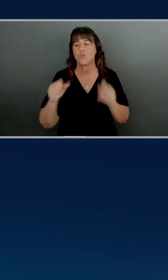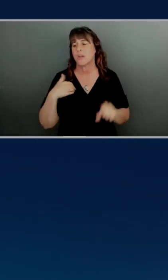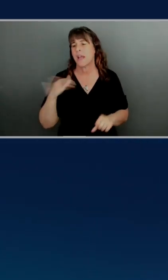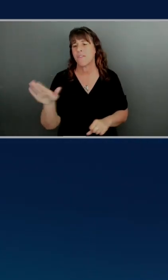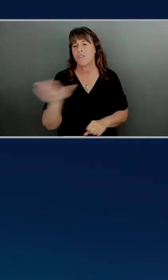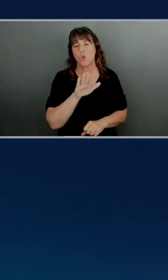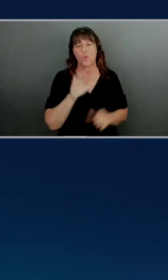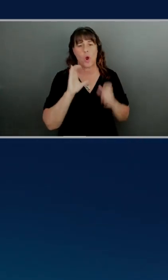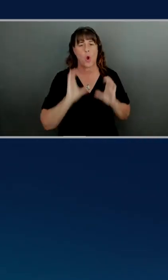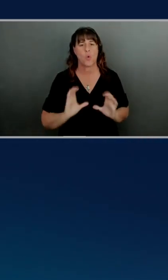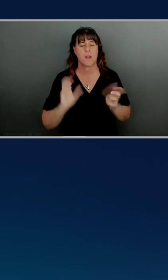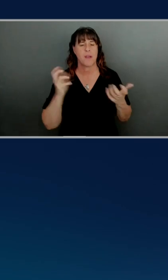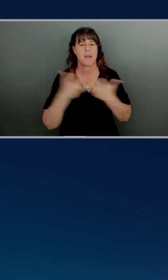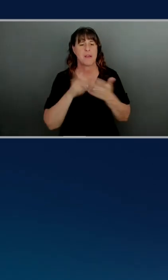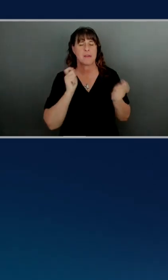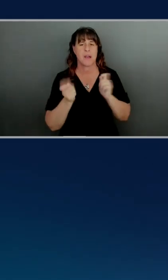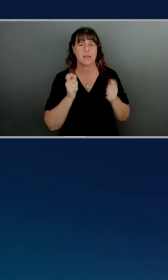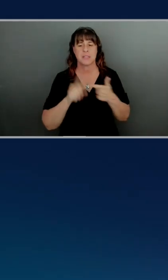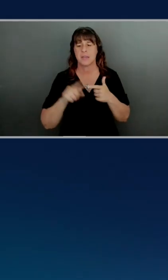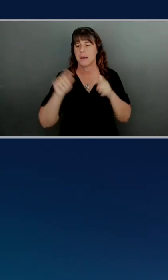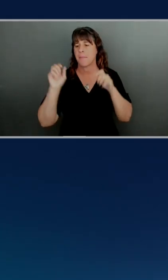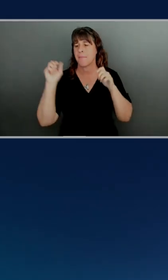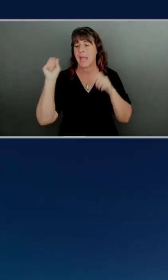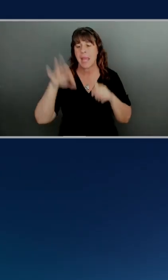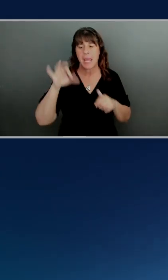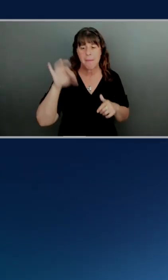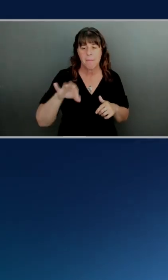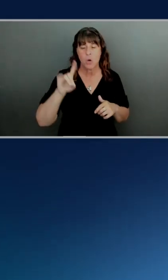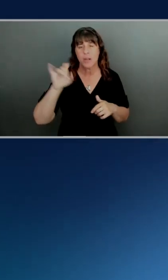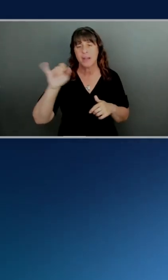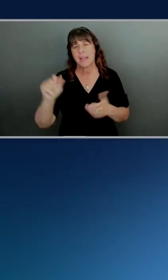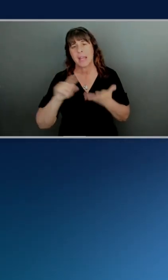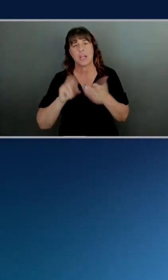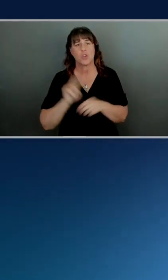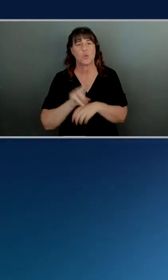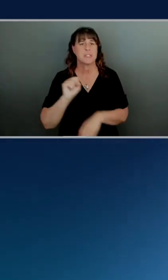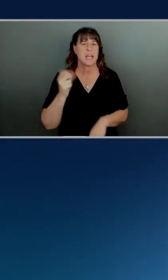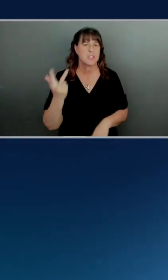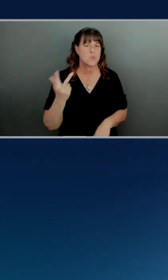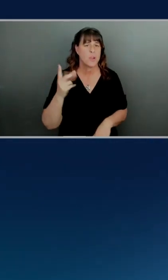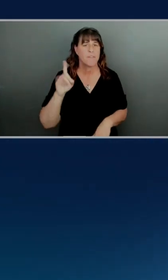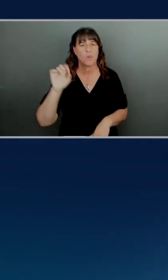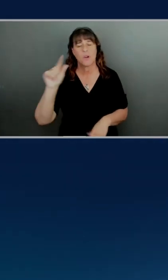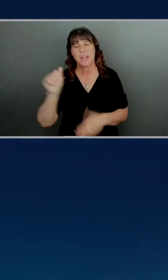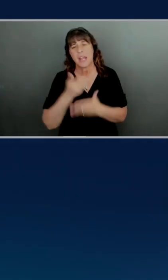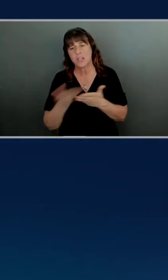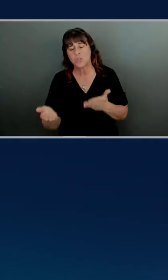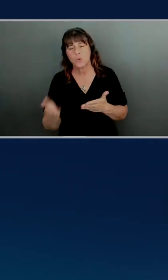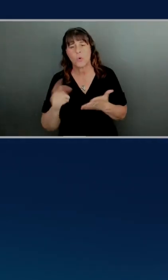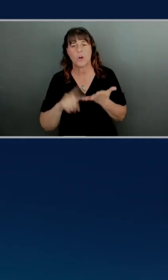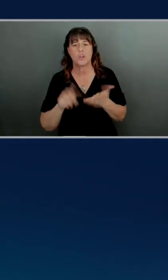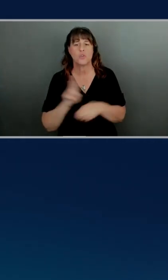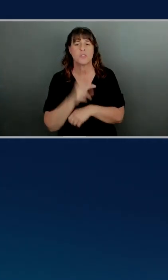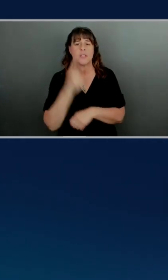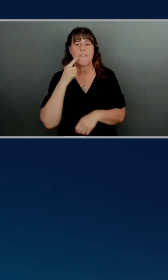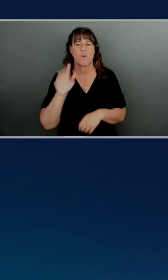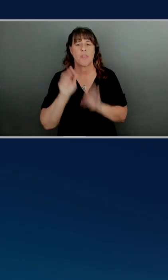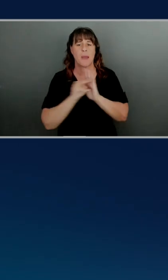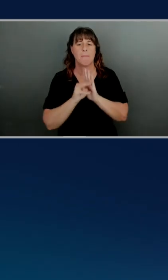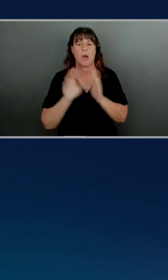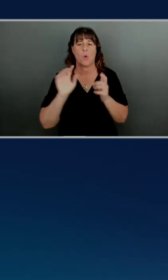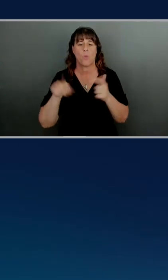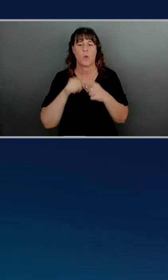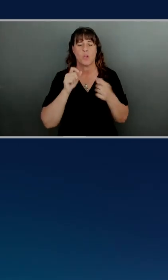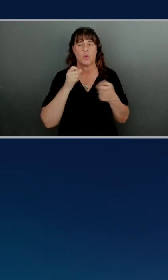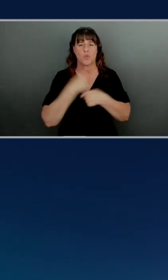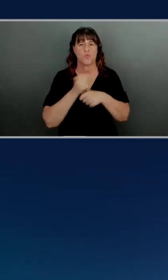You can import your data. We talked about using Amazon S3 as a data source. You can do that with that custom model. Keep in mind, when you create that fine-tuning job, you are going